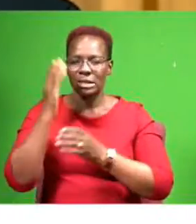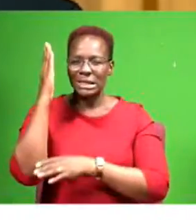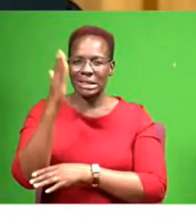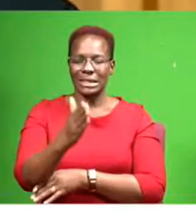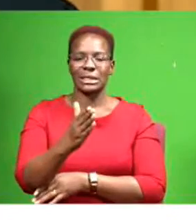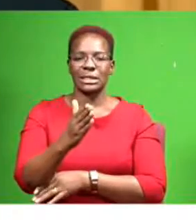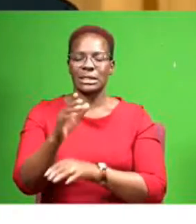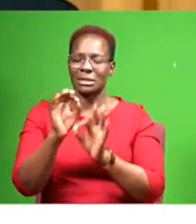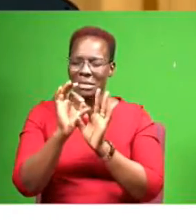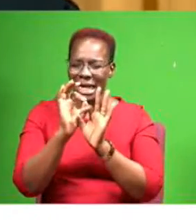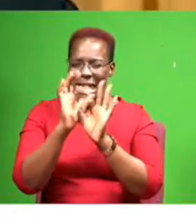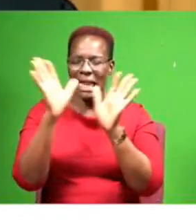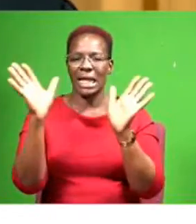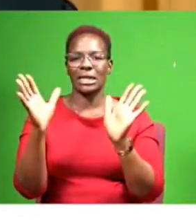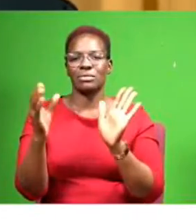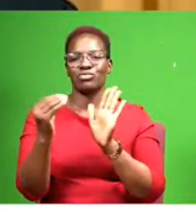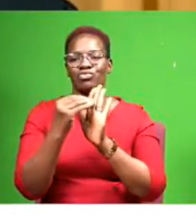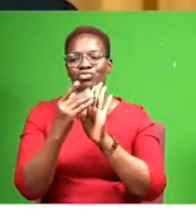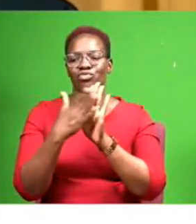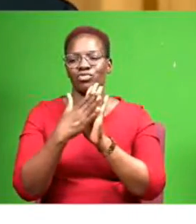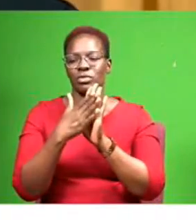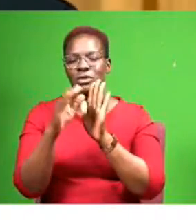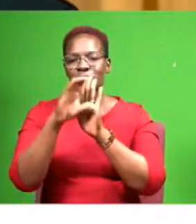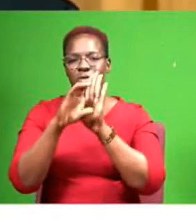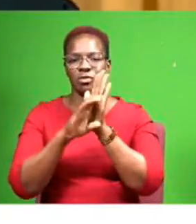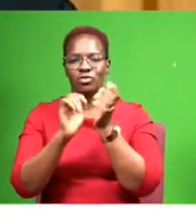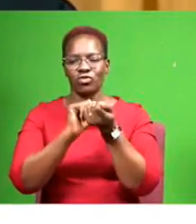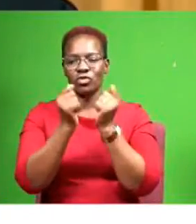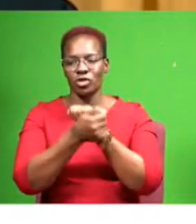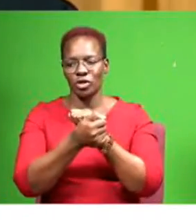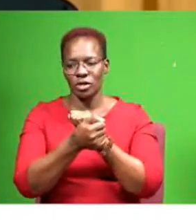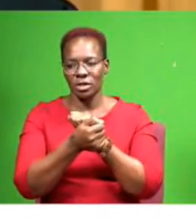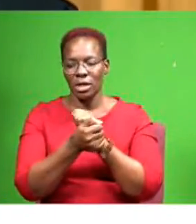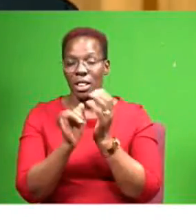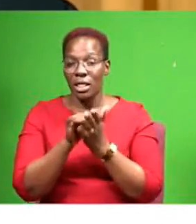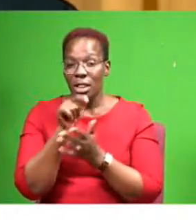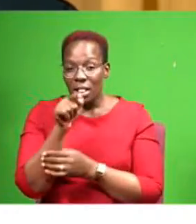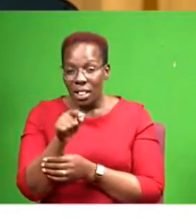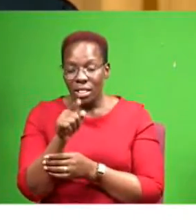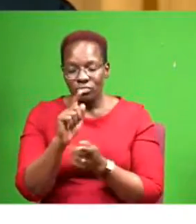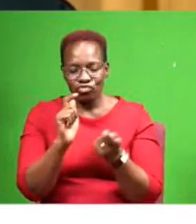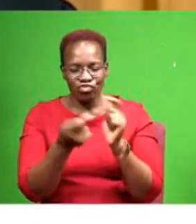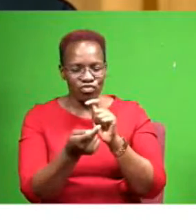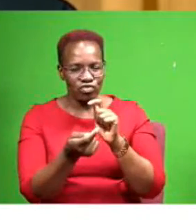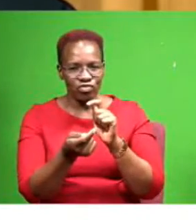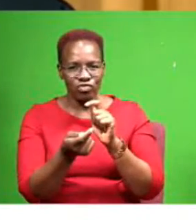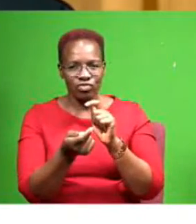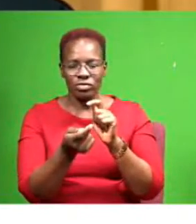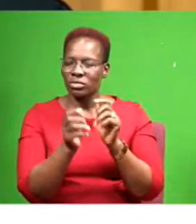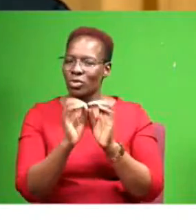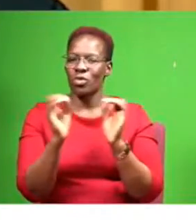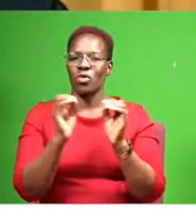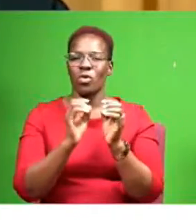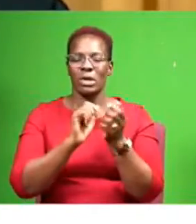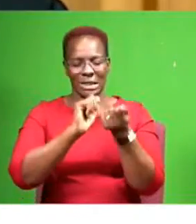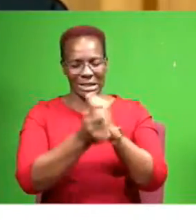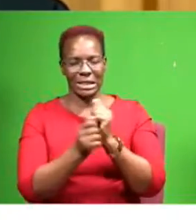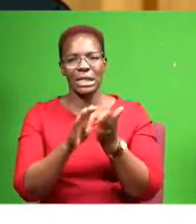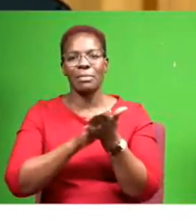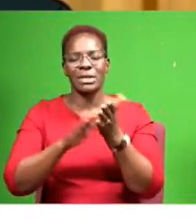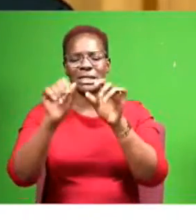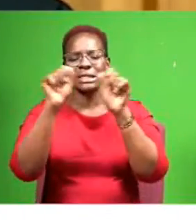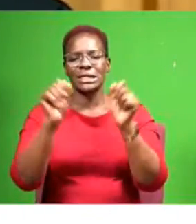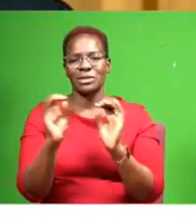or impliedly limited to constitutional amendments that do not alter or change the basic structure of